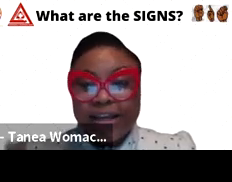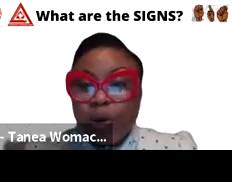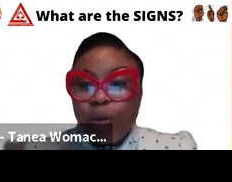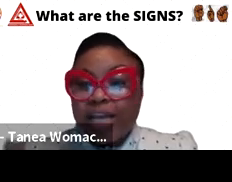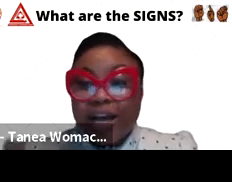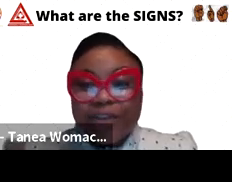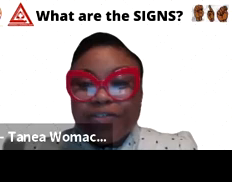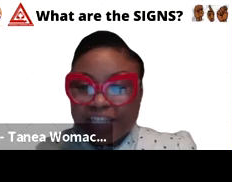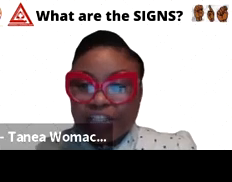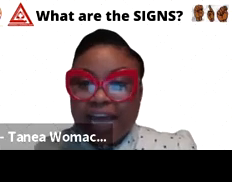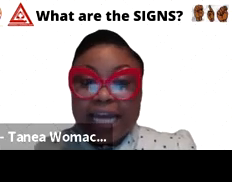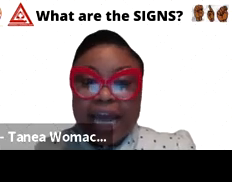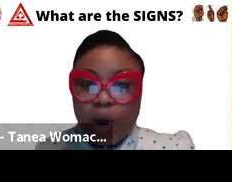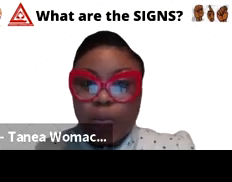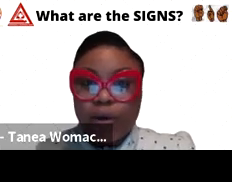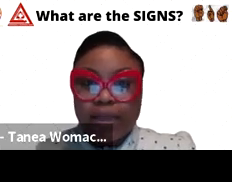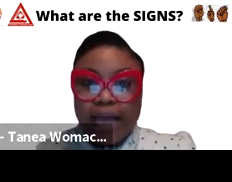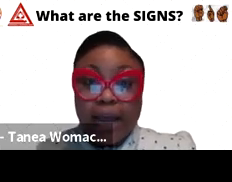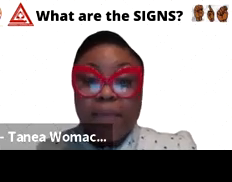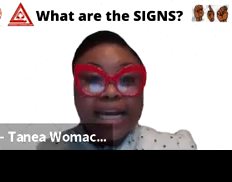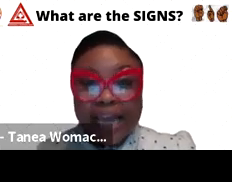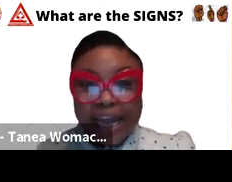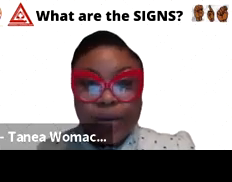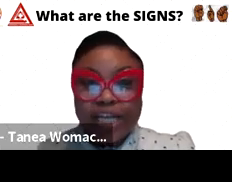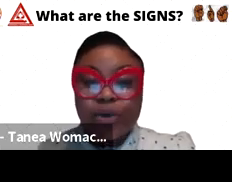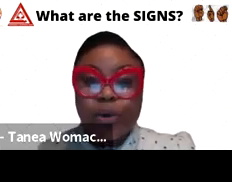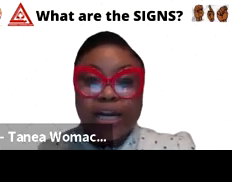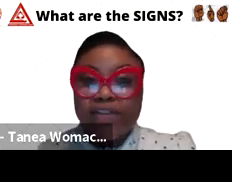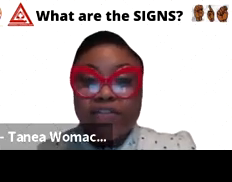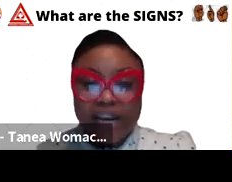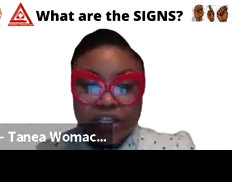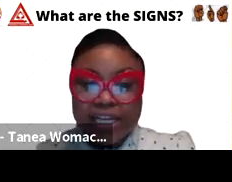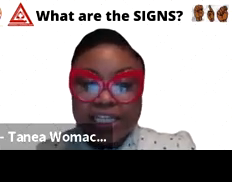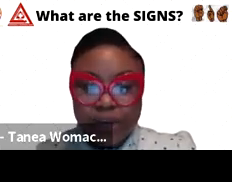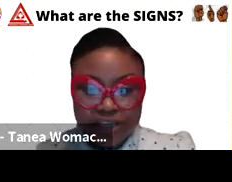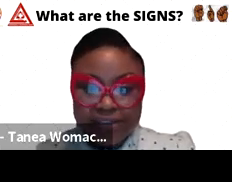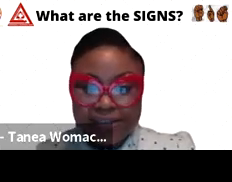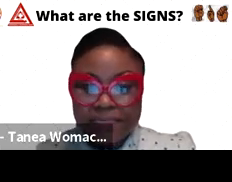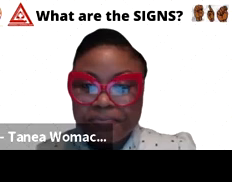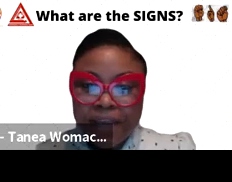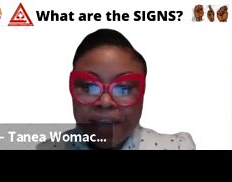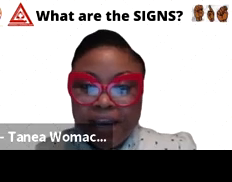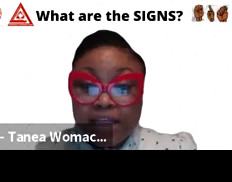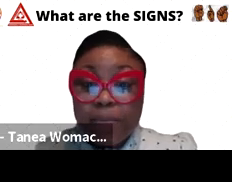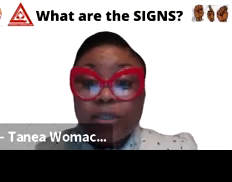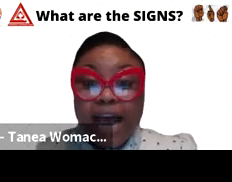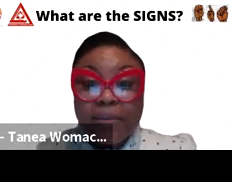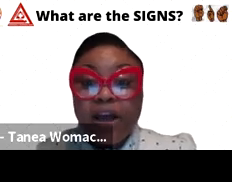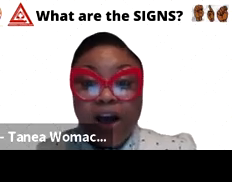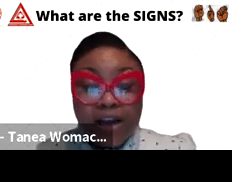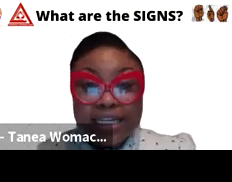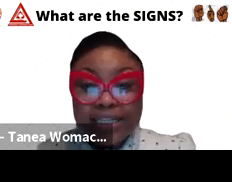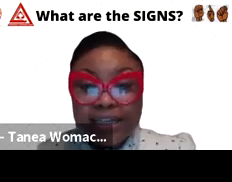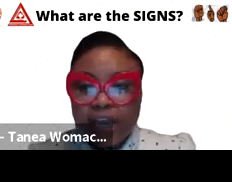mouth, with other factors that can help, like body language or even facial expressions. The most